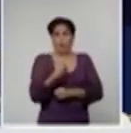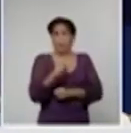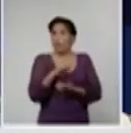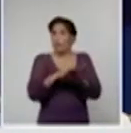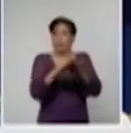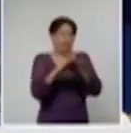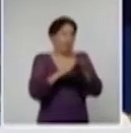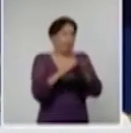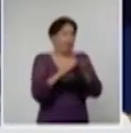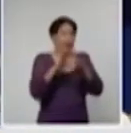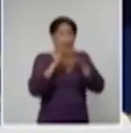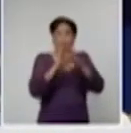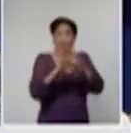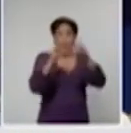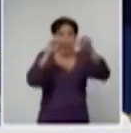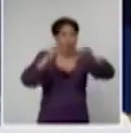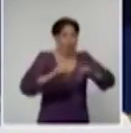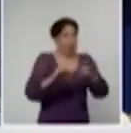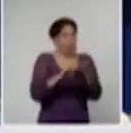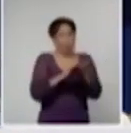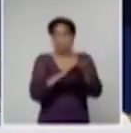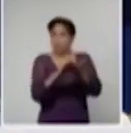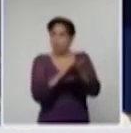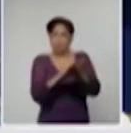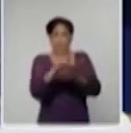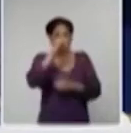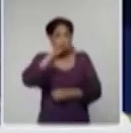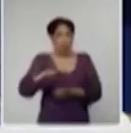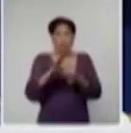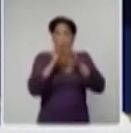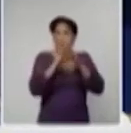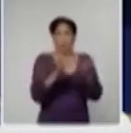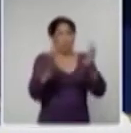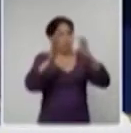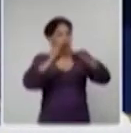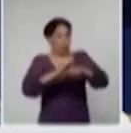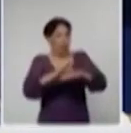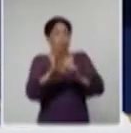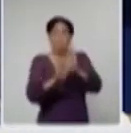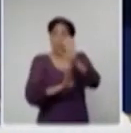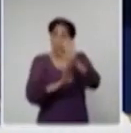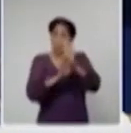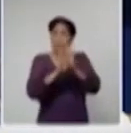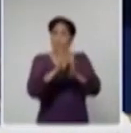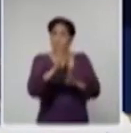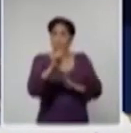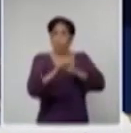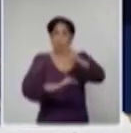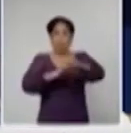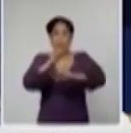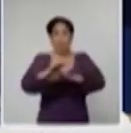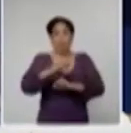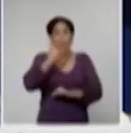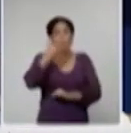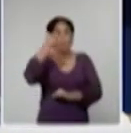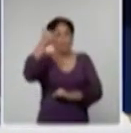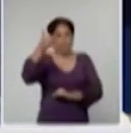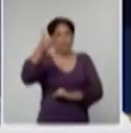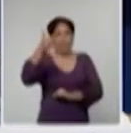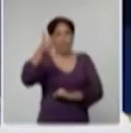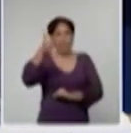97.3%, they have a favorable clinical evolution, and there is one patient